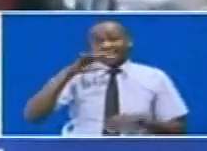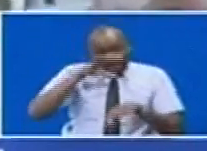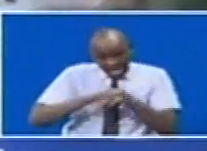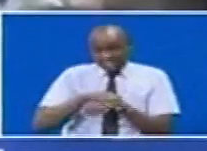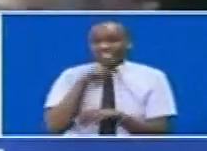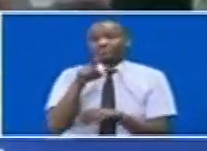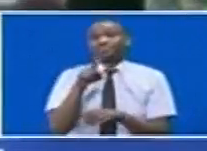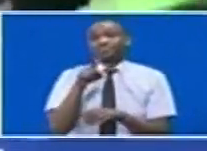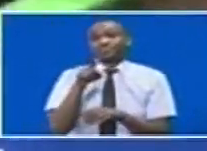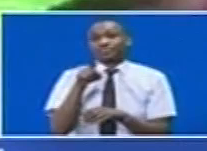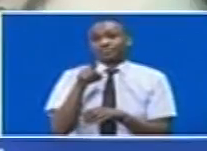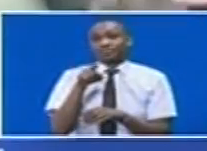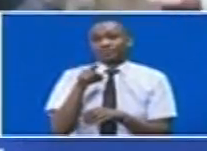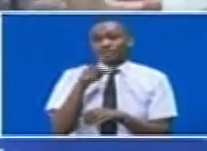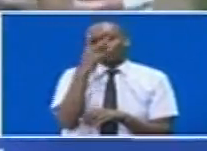threshold, at least